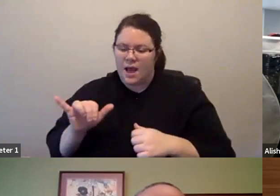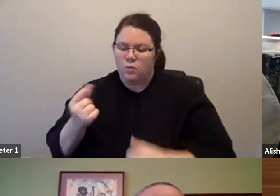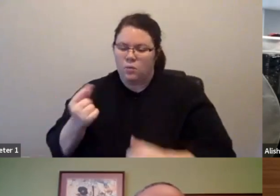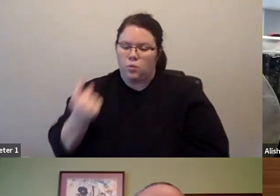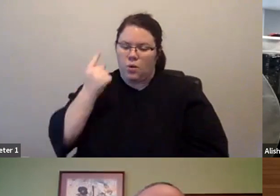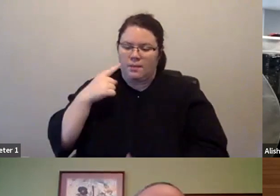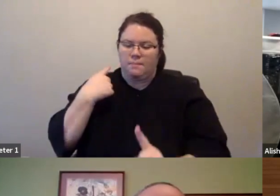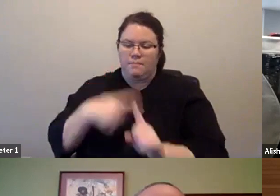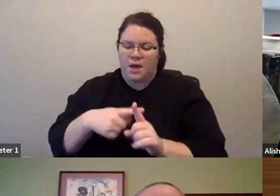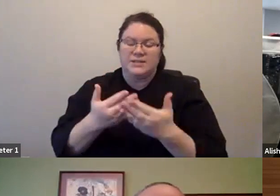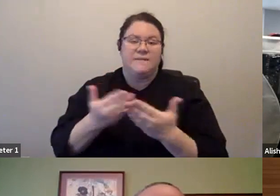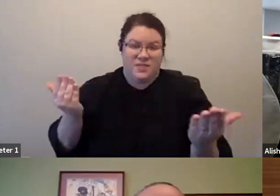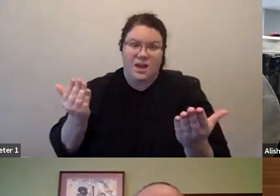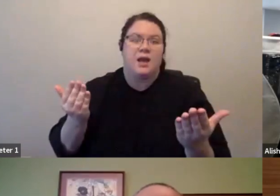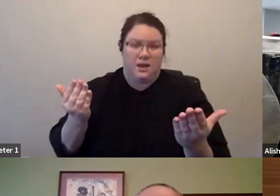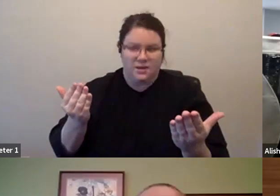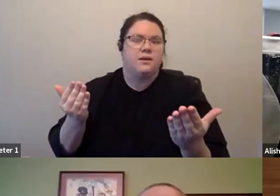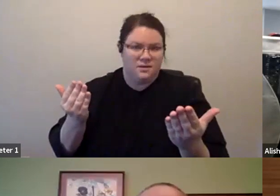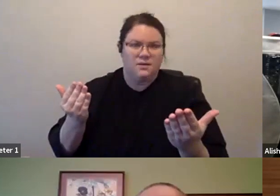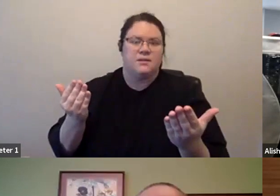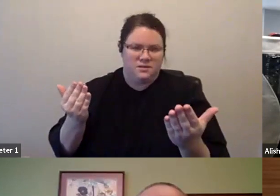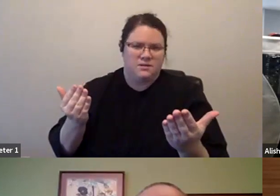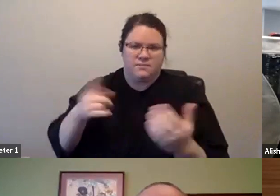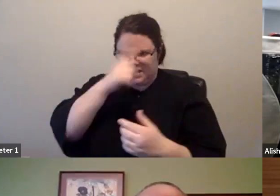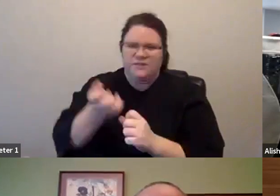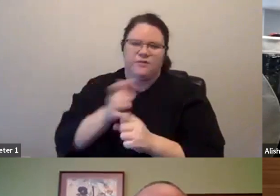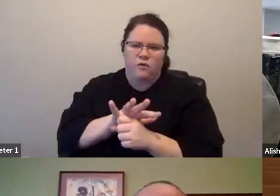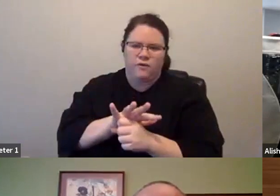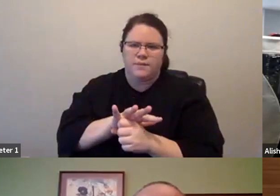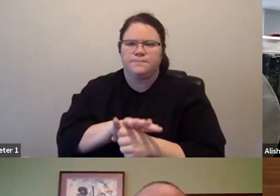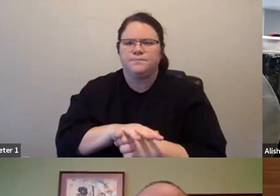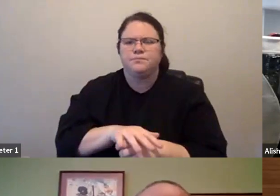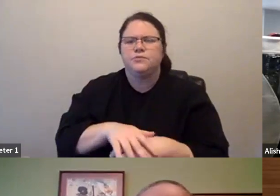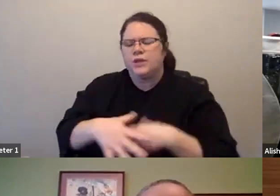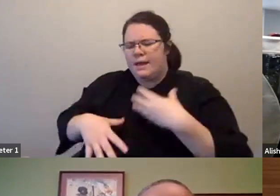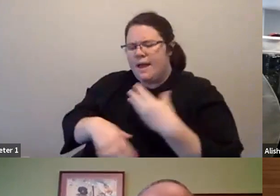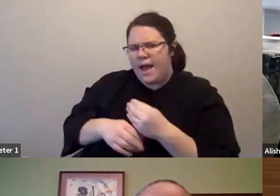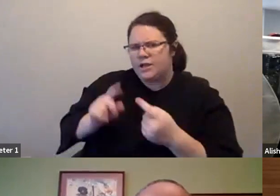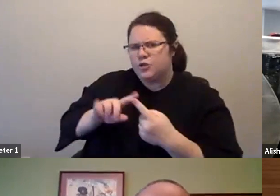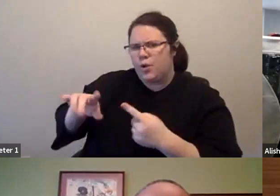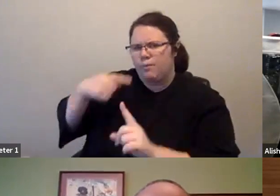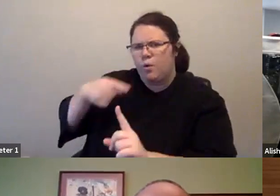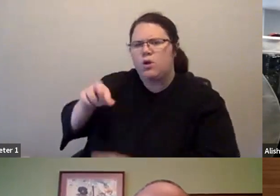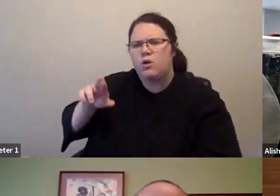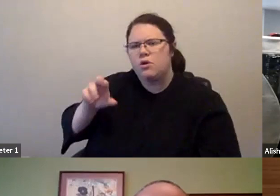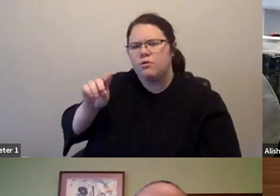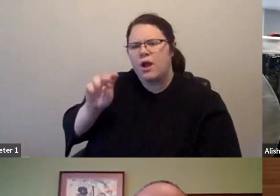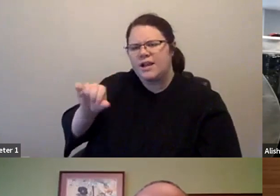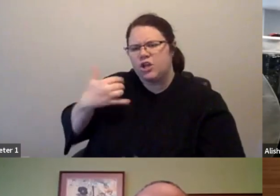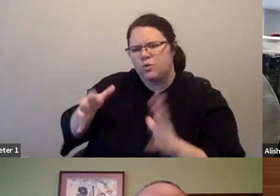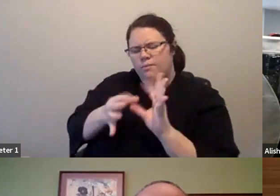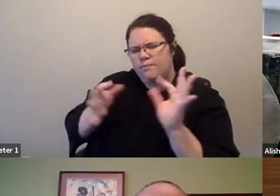that came out of all of this. And just to build on Desiree's point, Rodney, you also mentioned talking